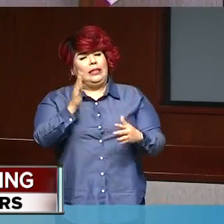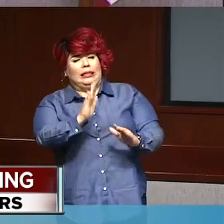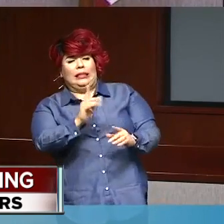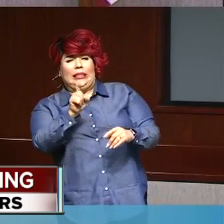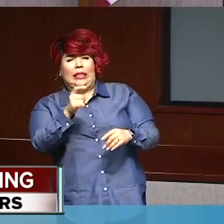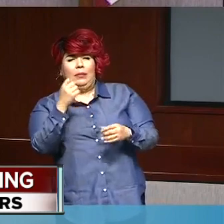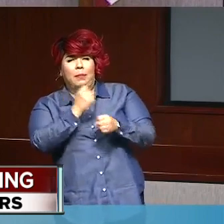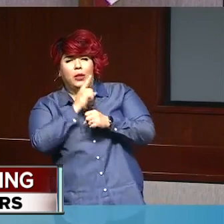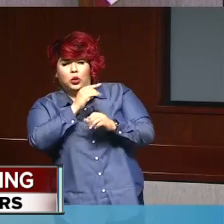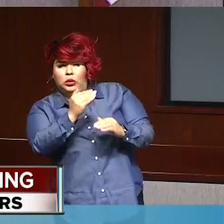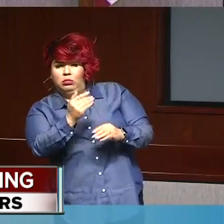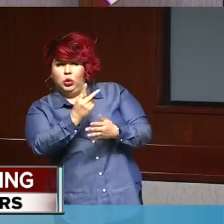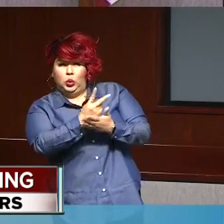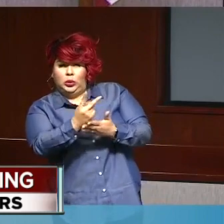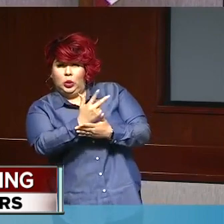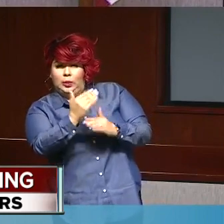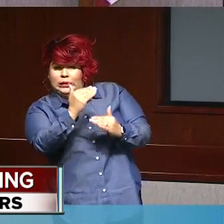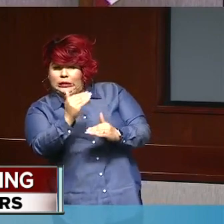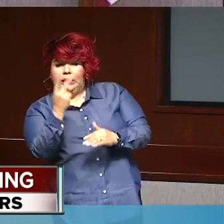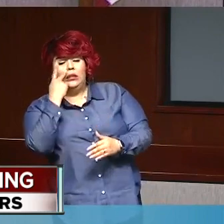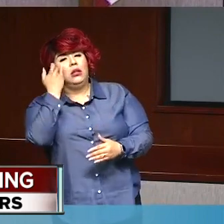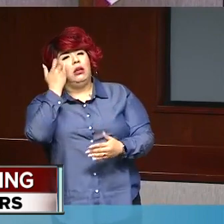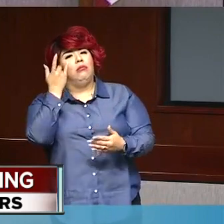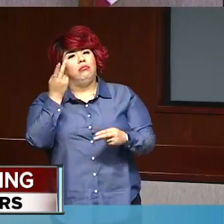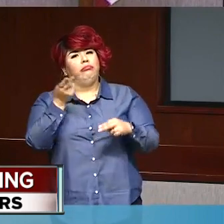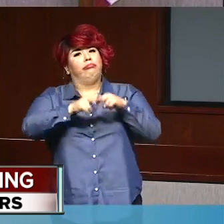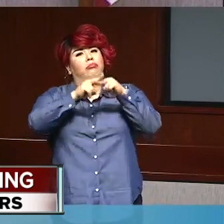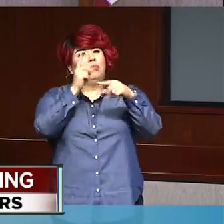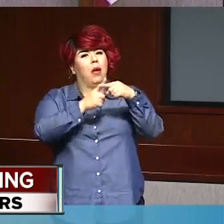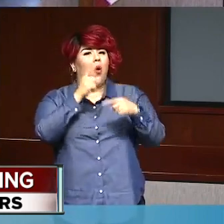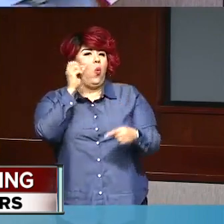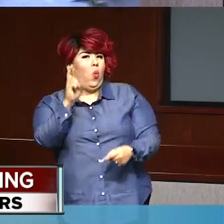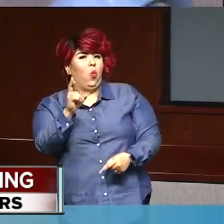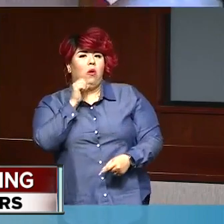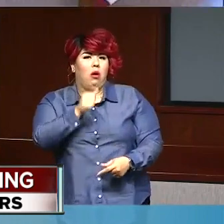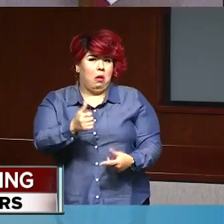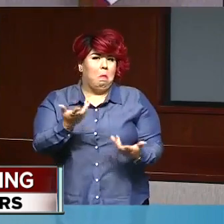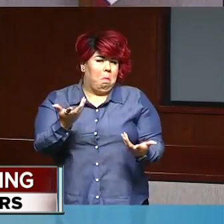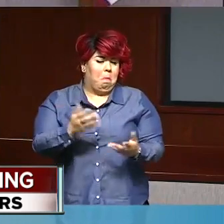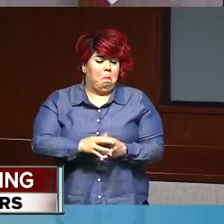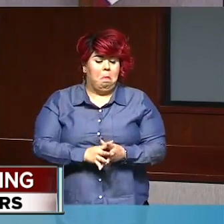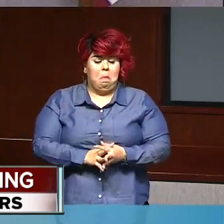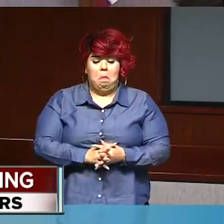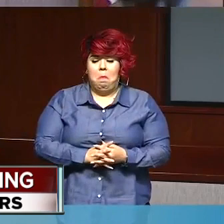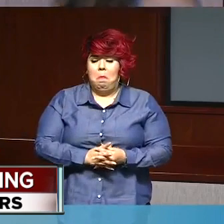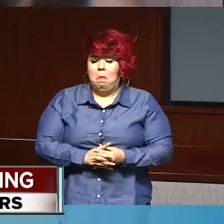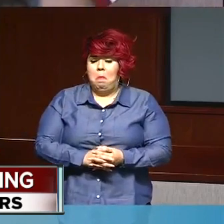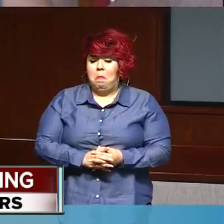time to see if there's any increase in cases.